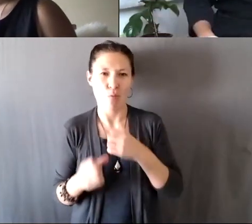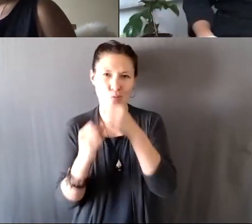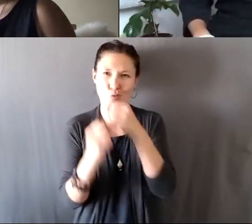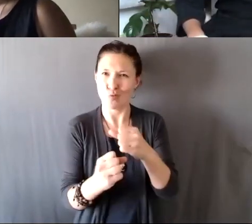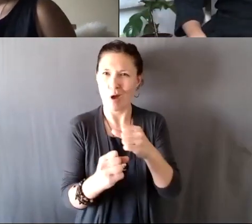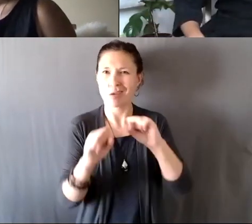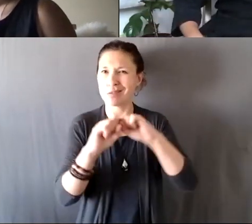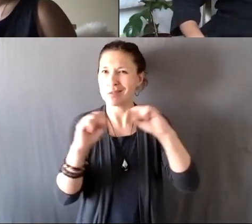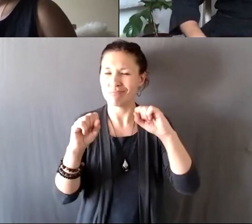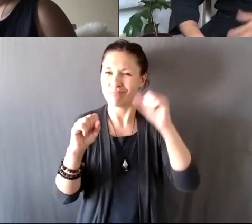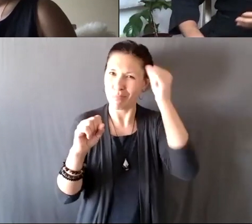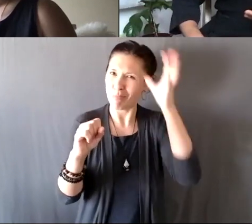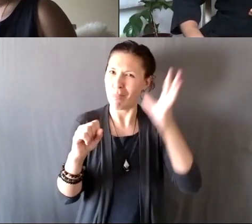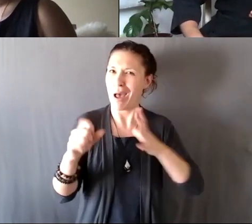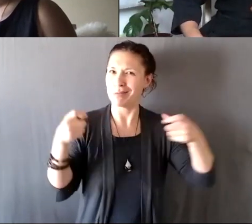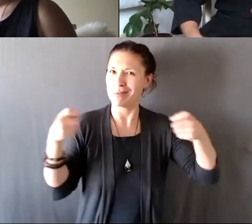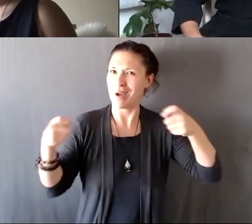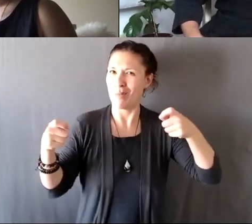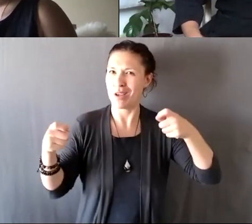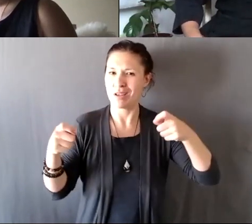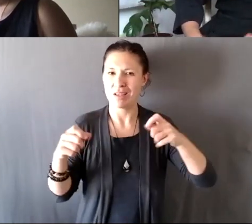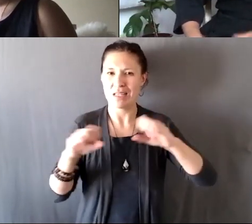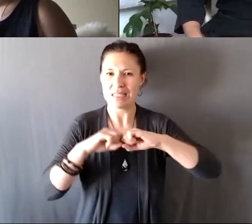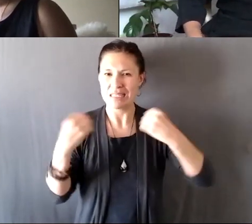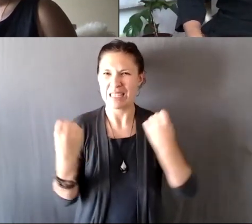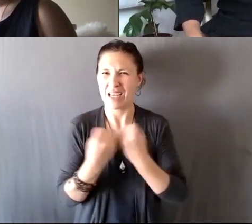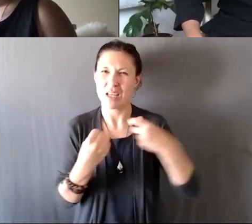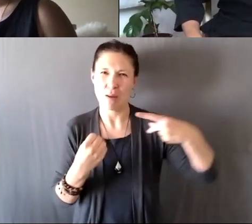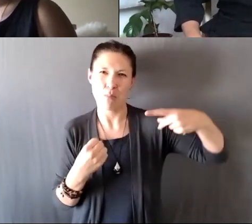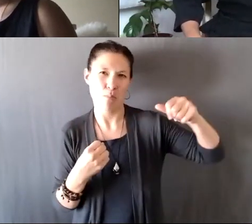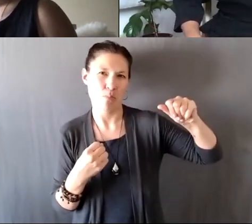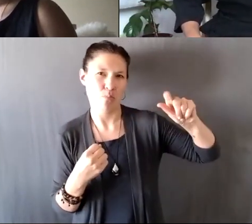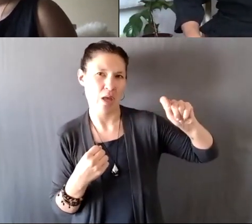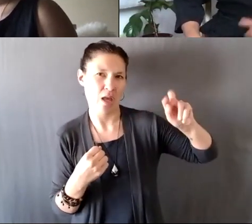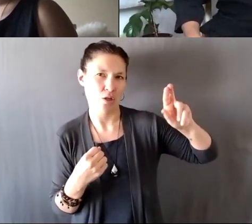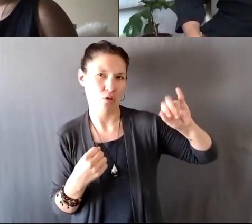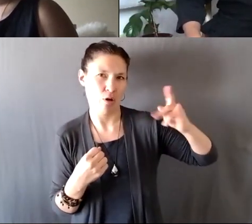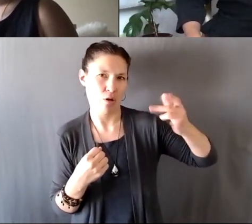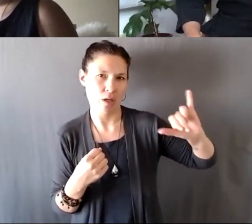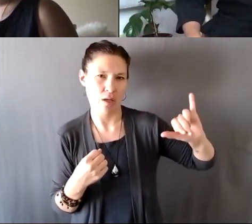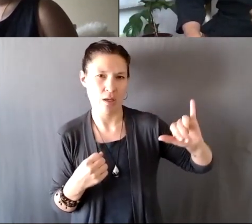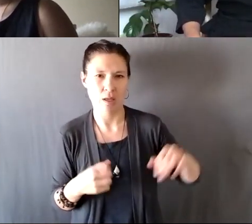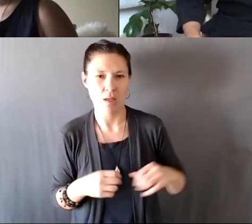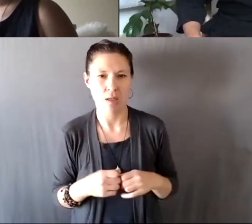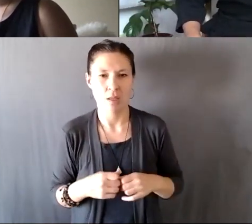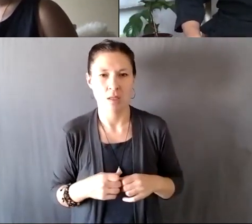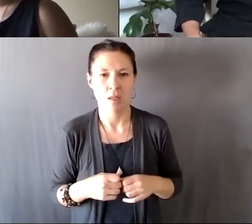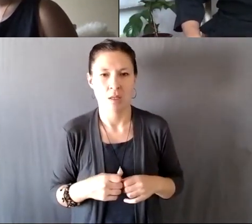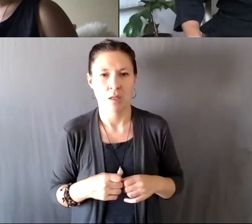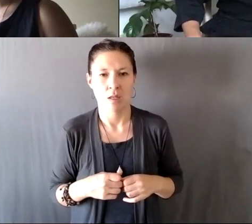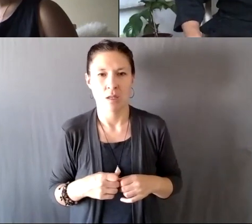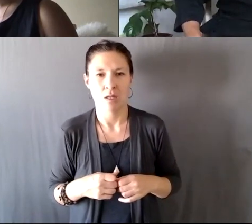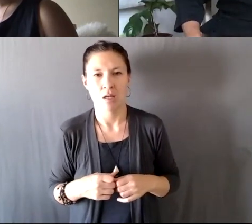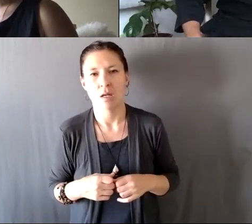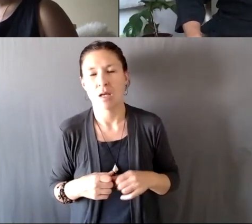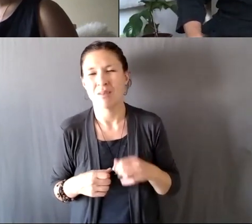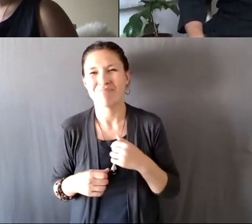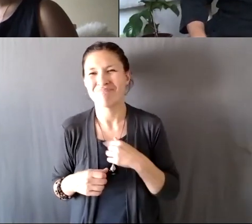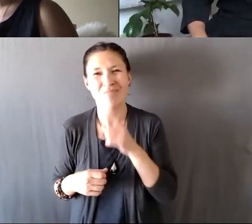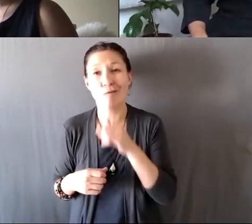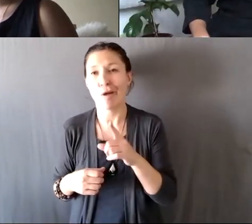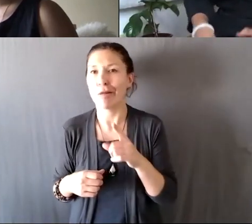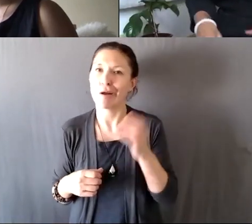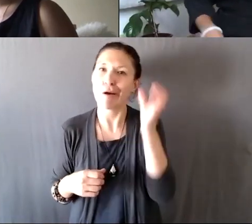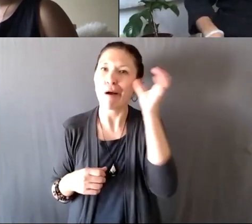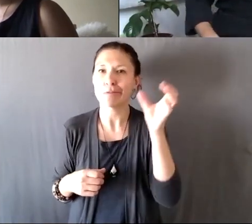have men in our lives. I don't like using this men and women gender binary, but